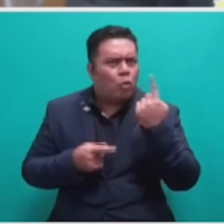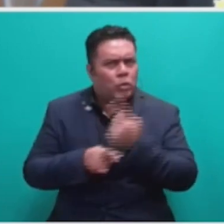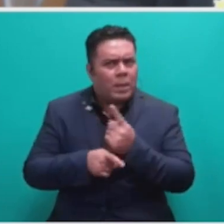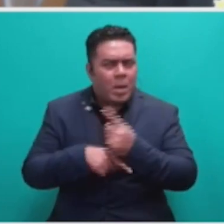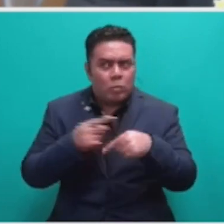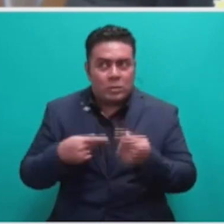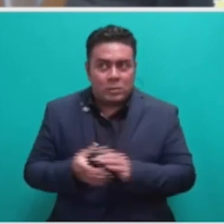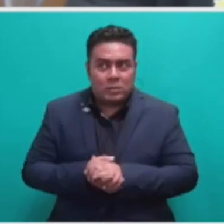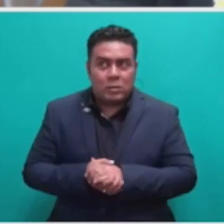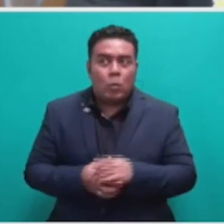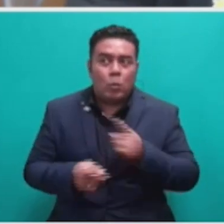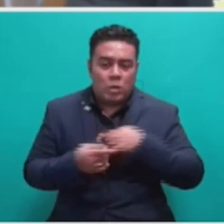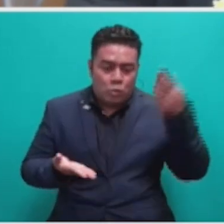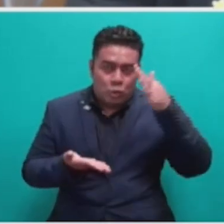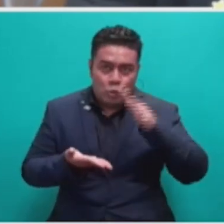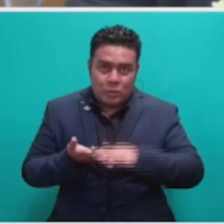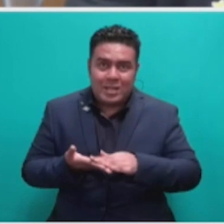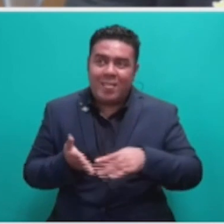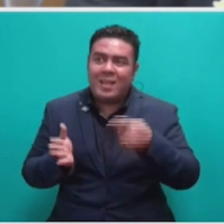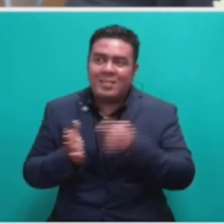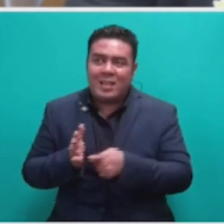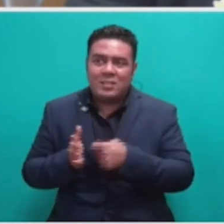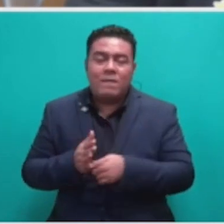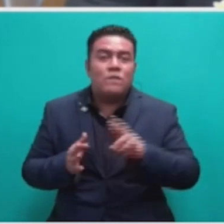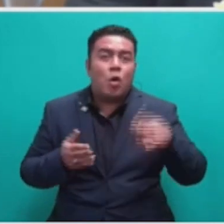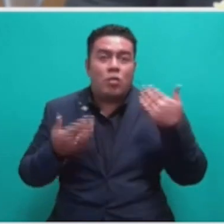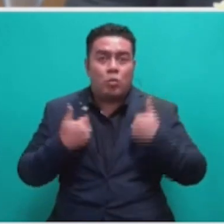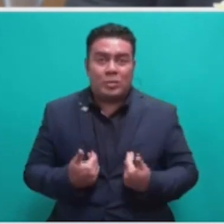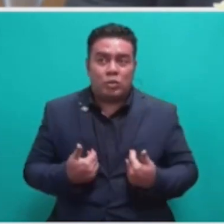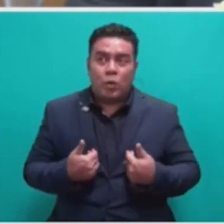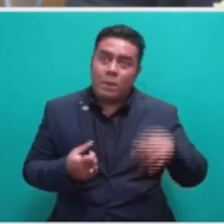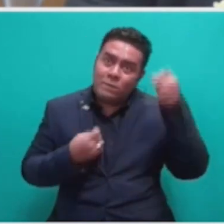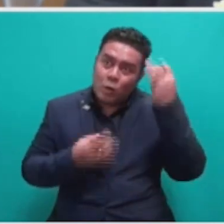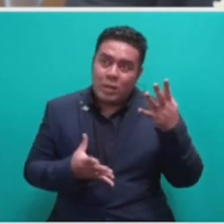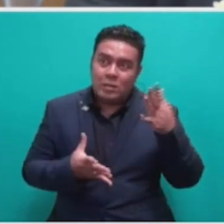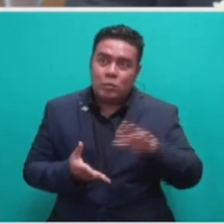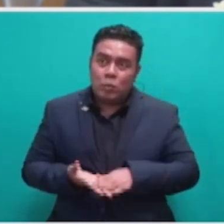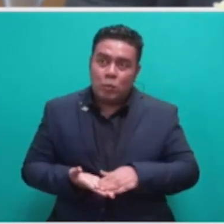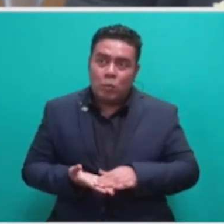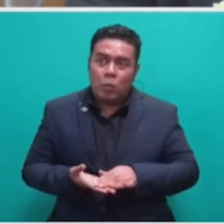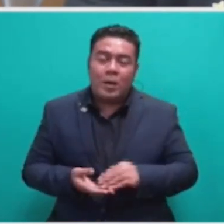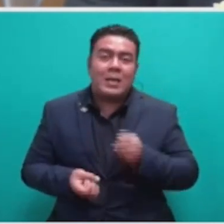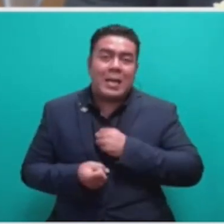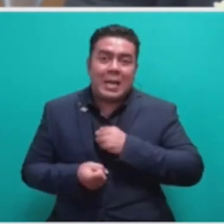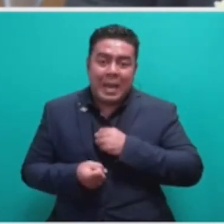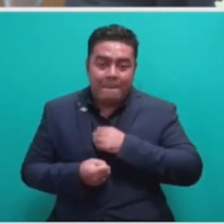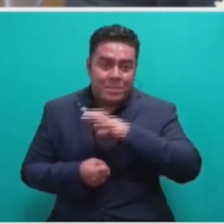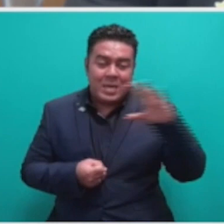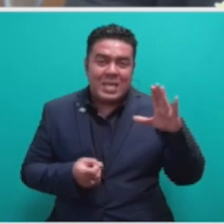we reduced the tax for rich. He forgot to mention that we actually raised the company tax from 20